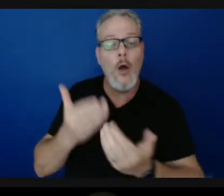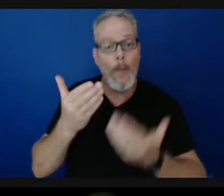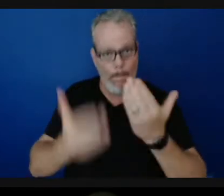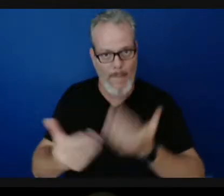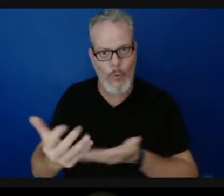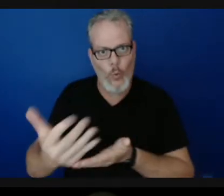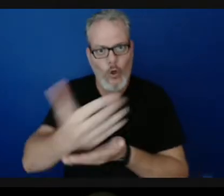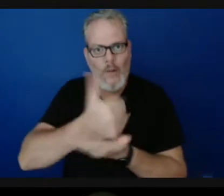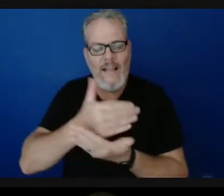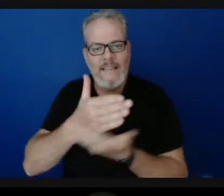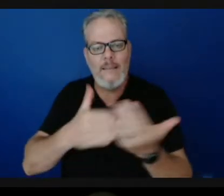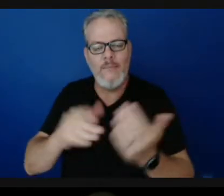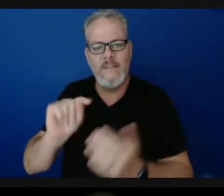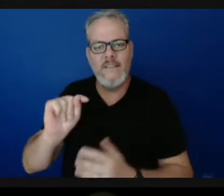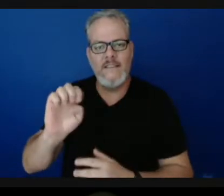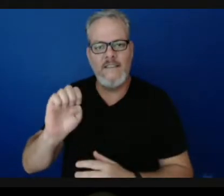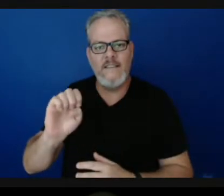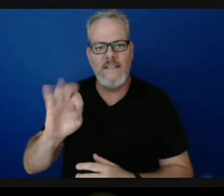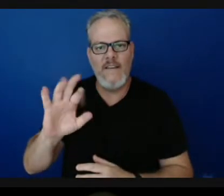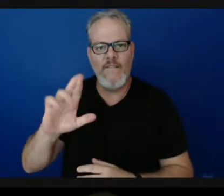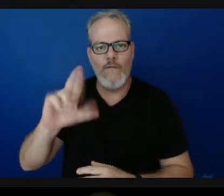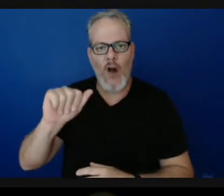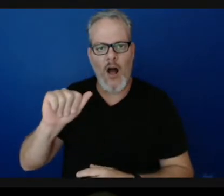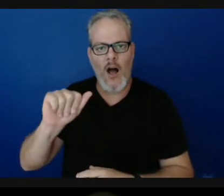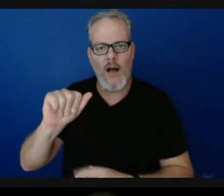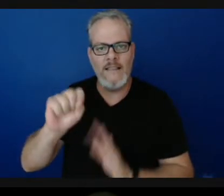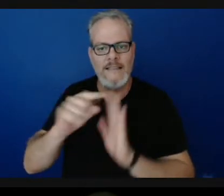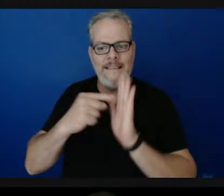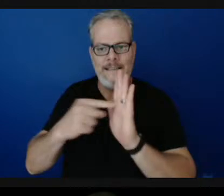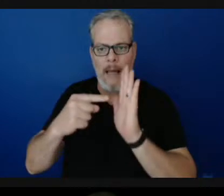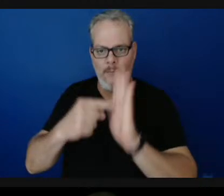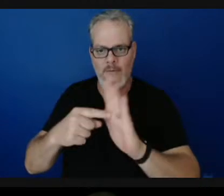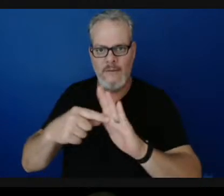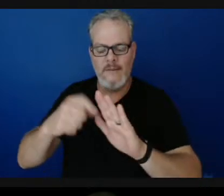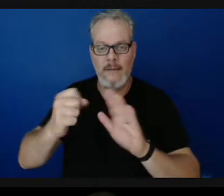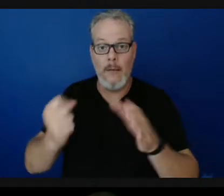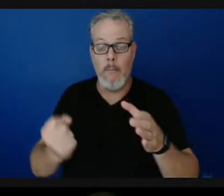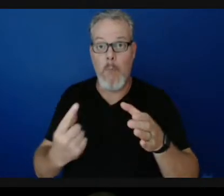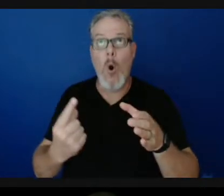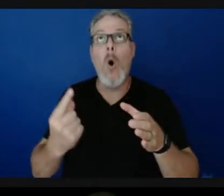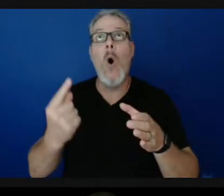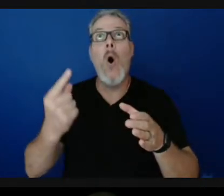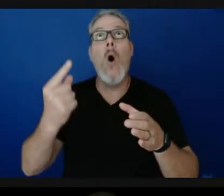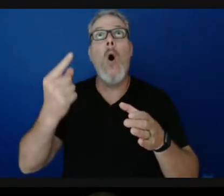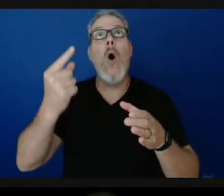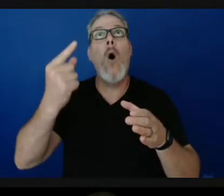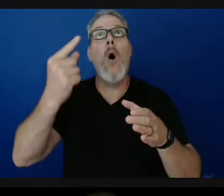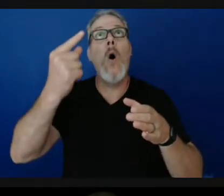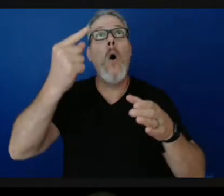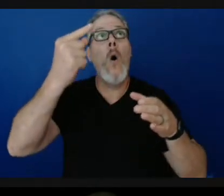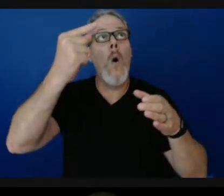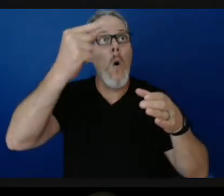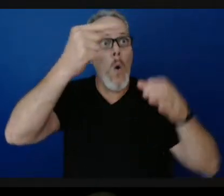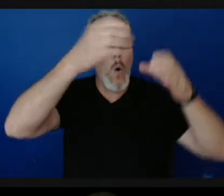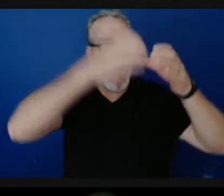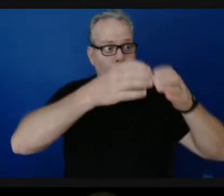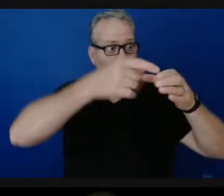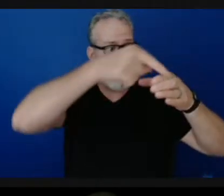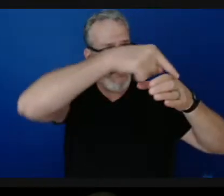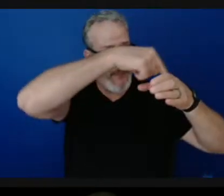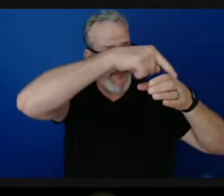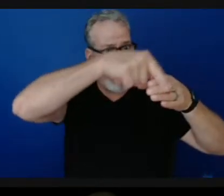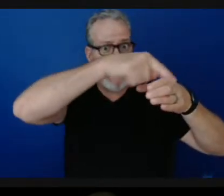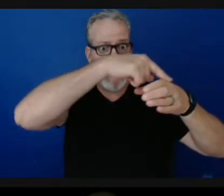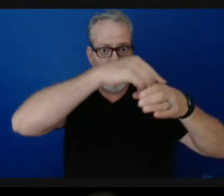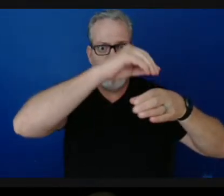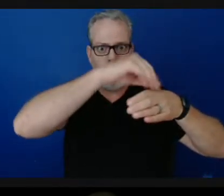tephra samples that landed up on an upper rim up here, maybe every day or every couple days. And maybe by analyzing those, you